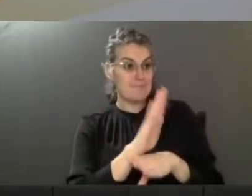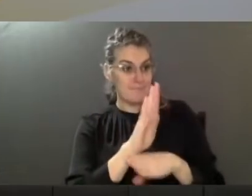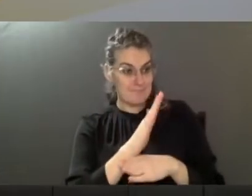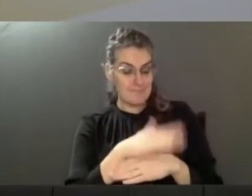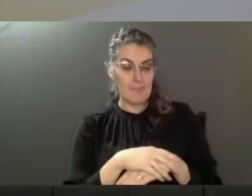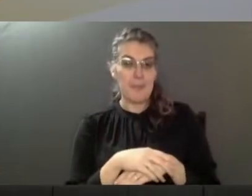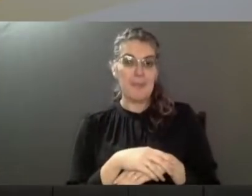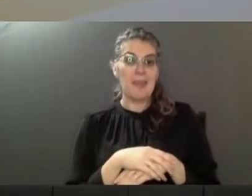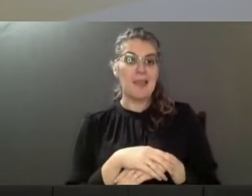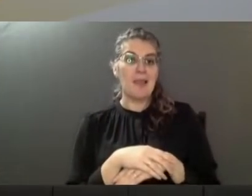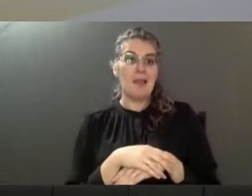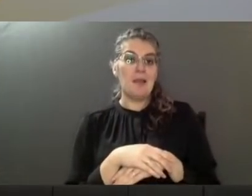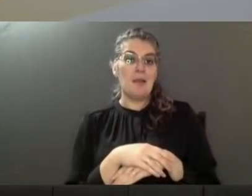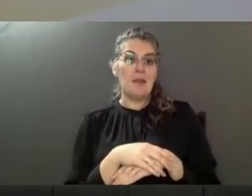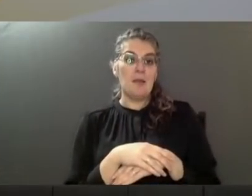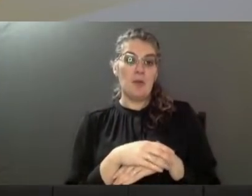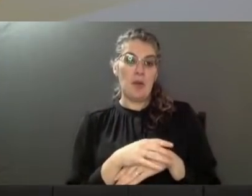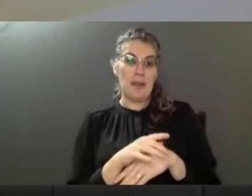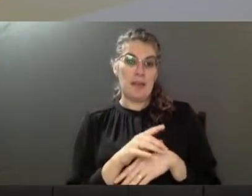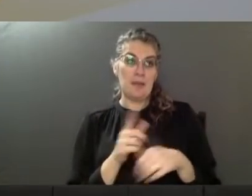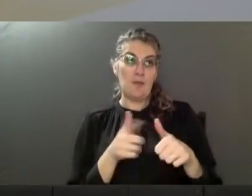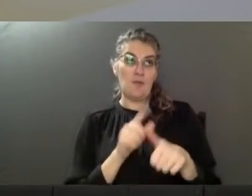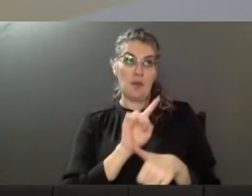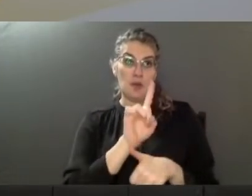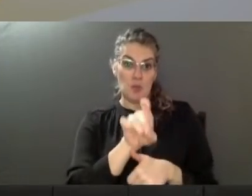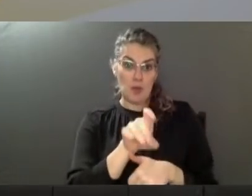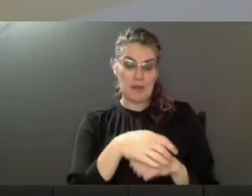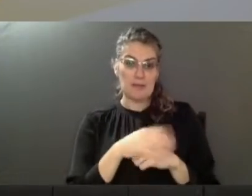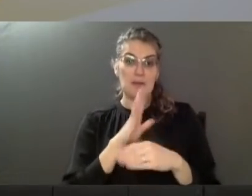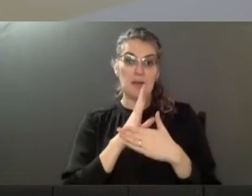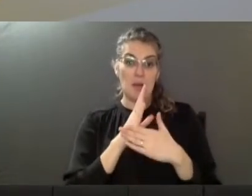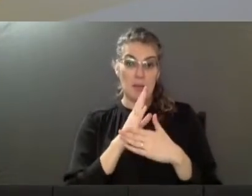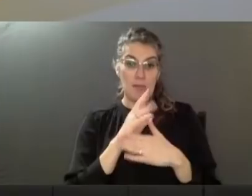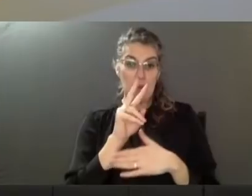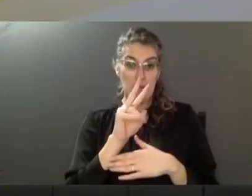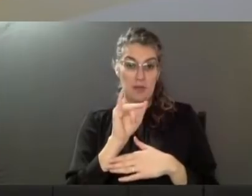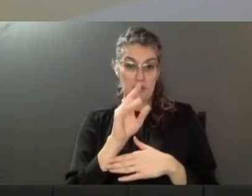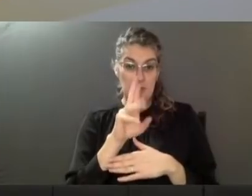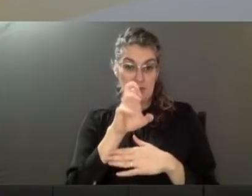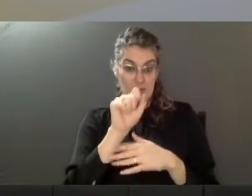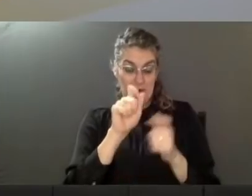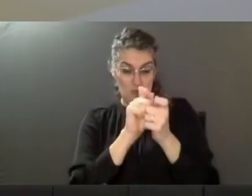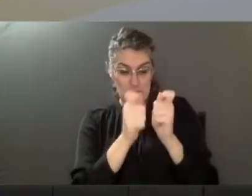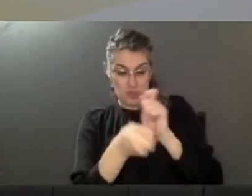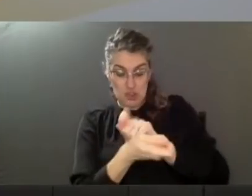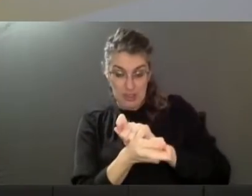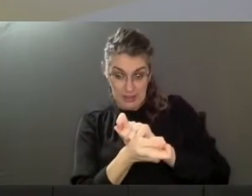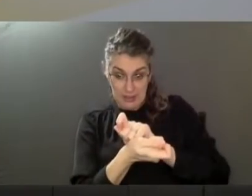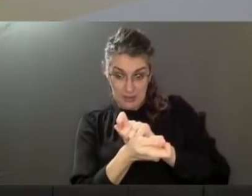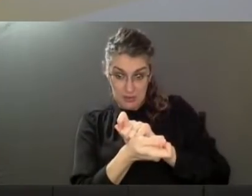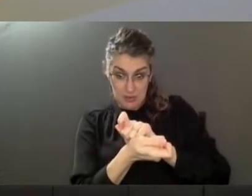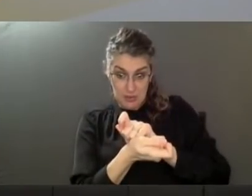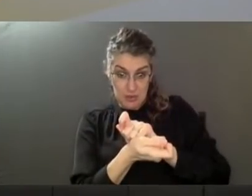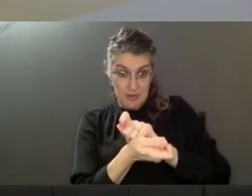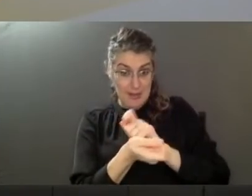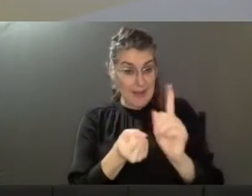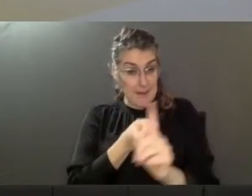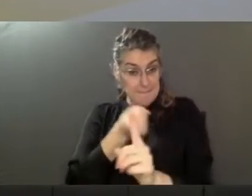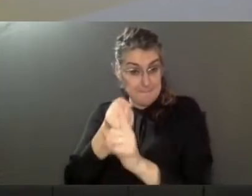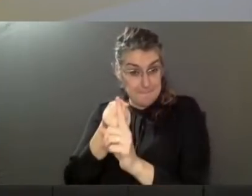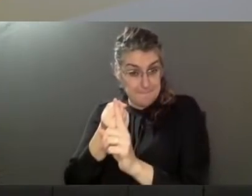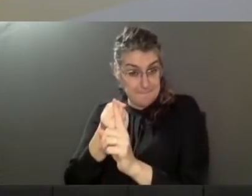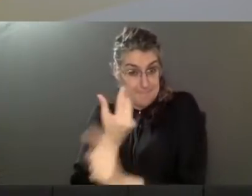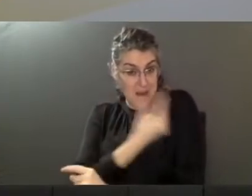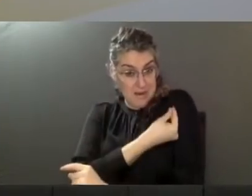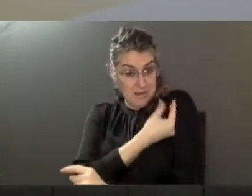Dr. Morrison about the virus evolving. I'm just wondering if it affects the efficacy of the